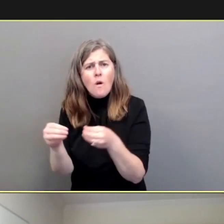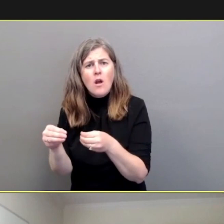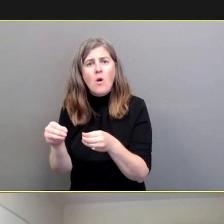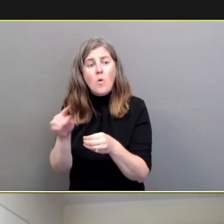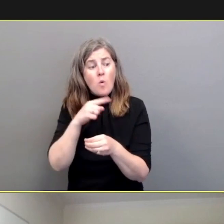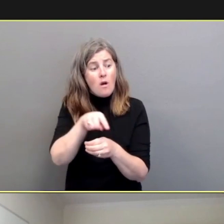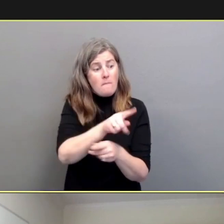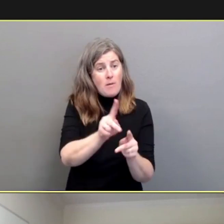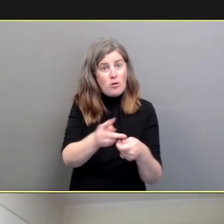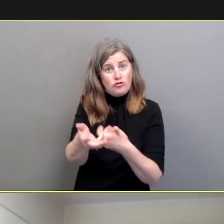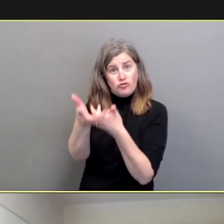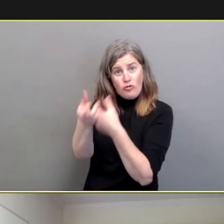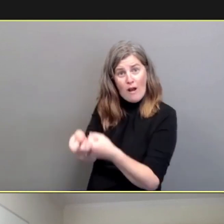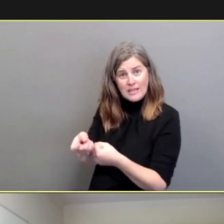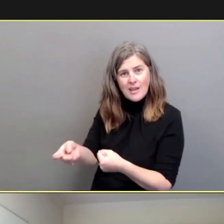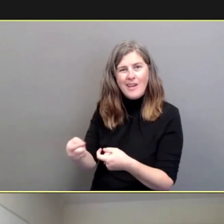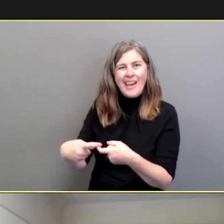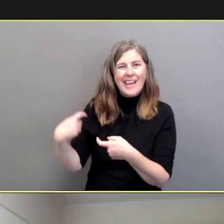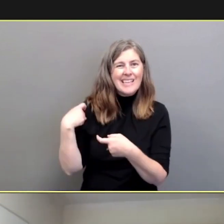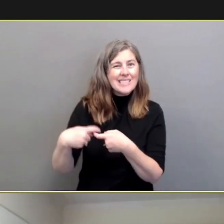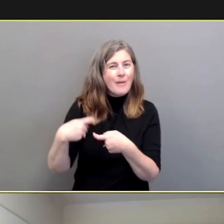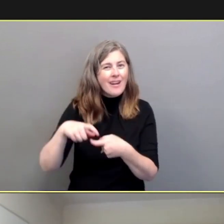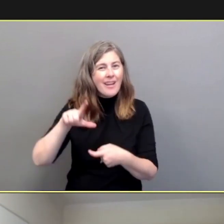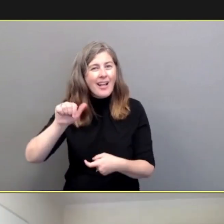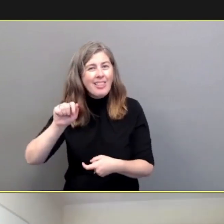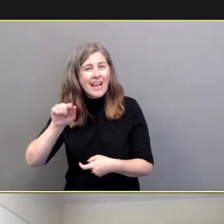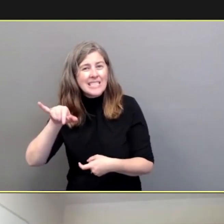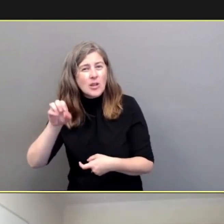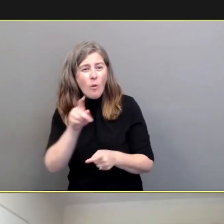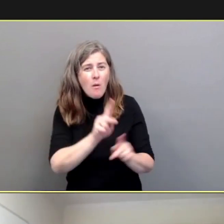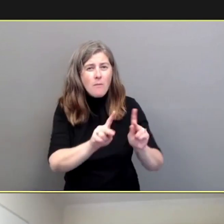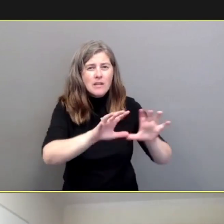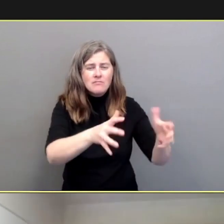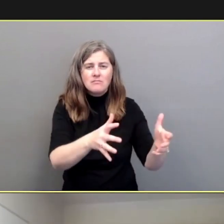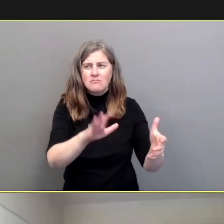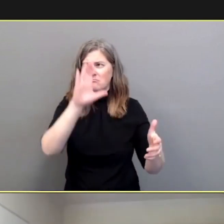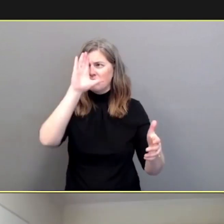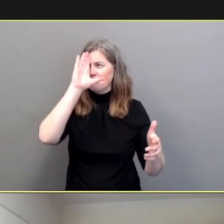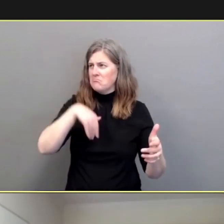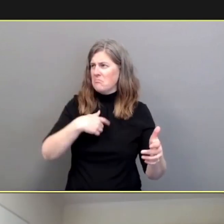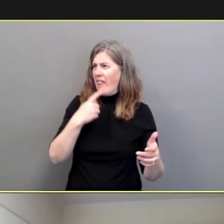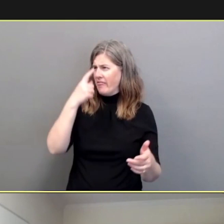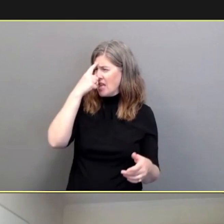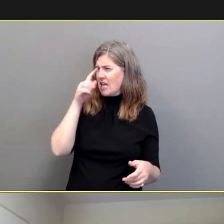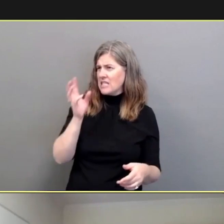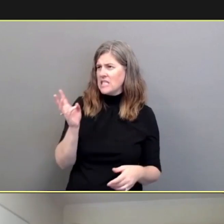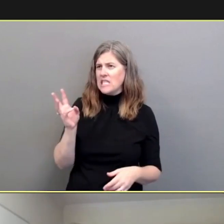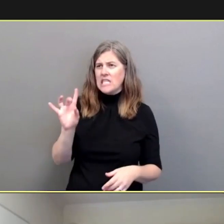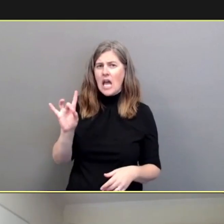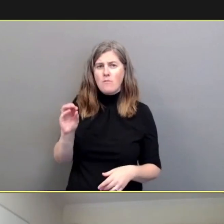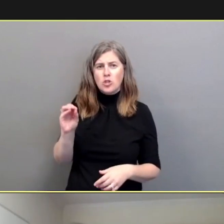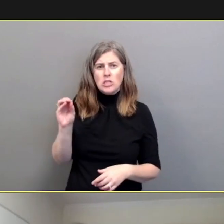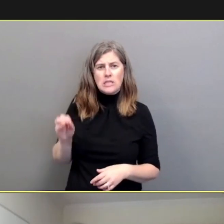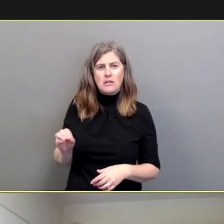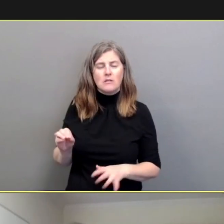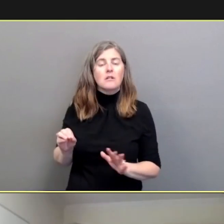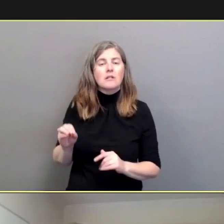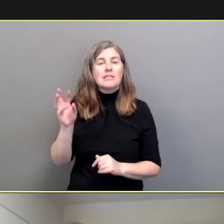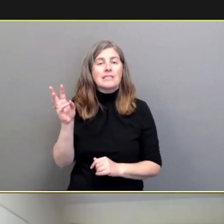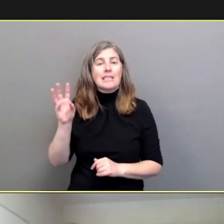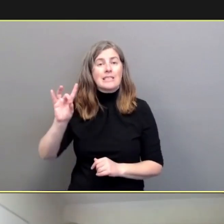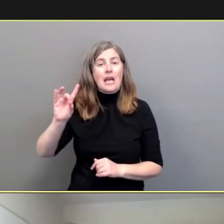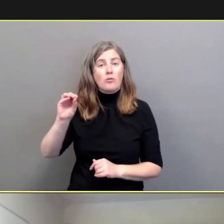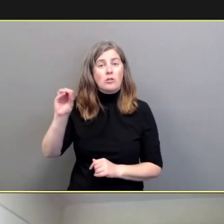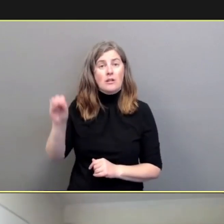trust, Hispanic and Latino populations, even though I think 68% have, 68% of